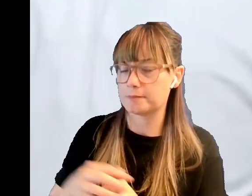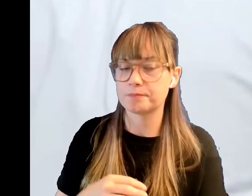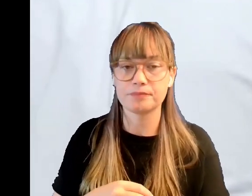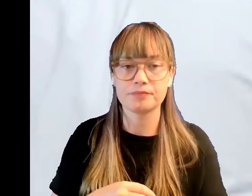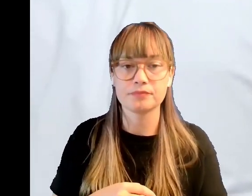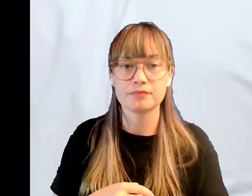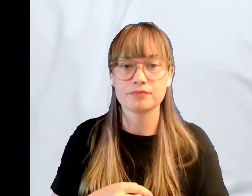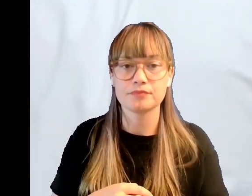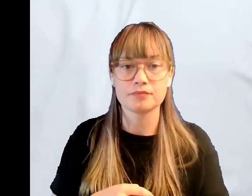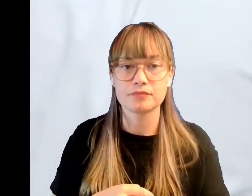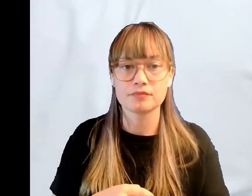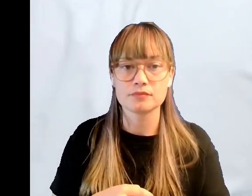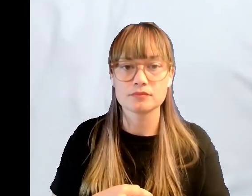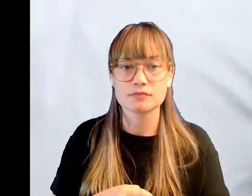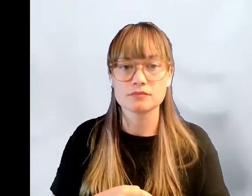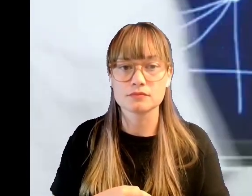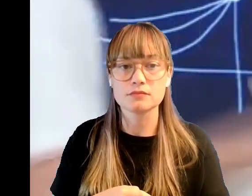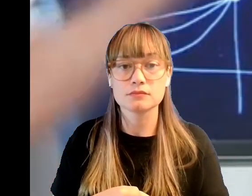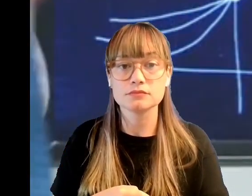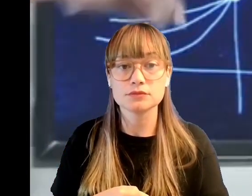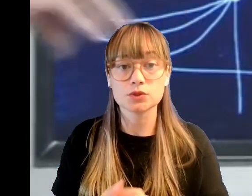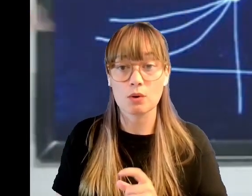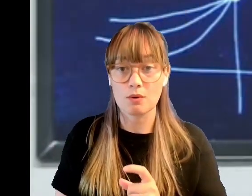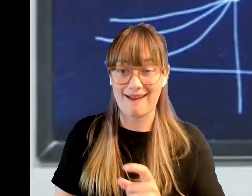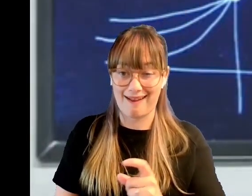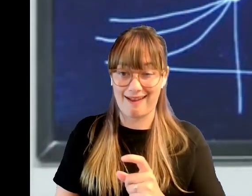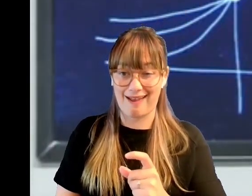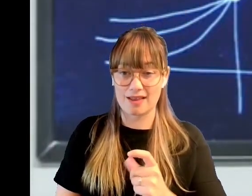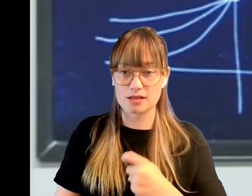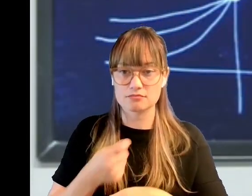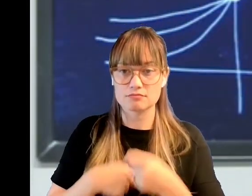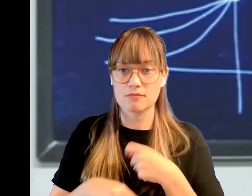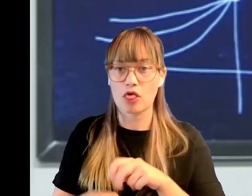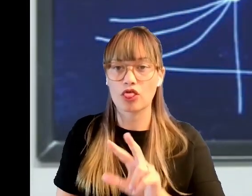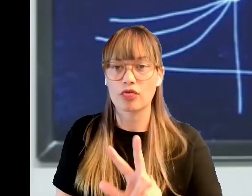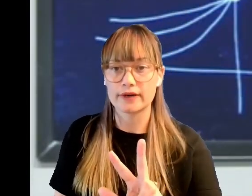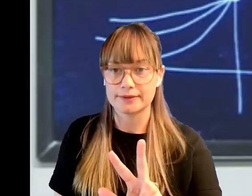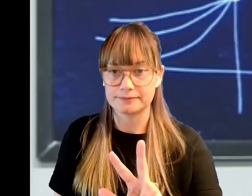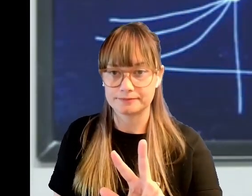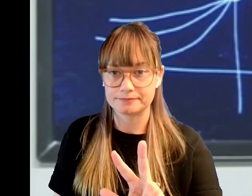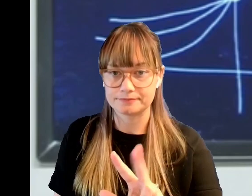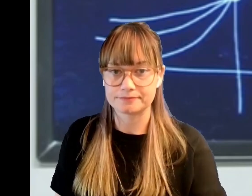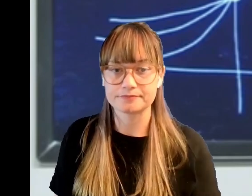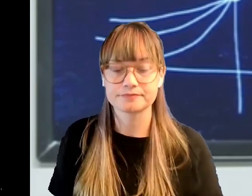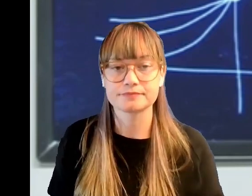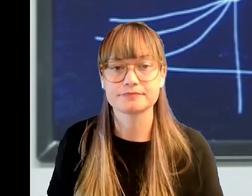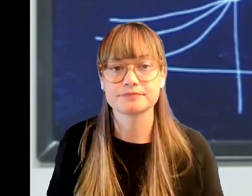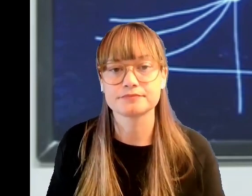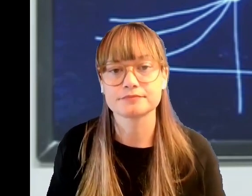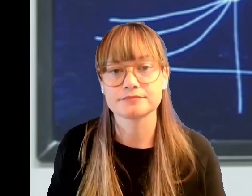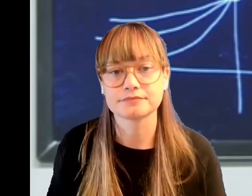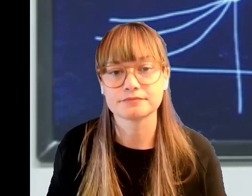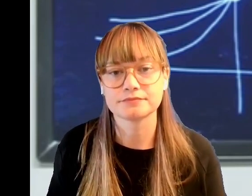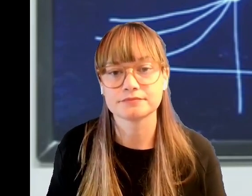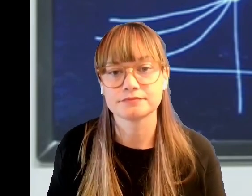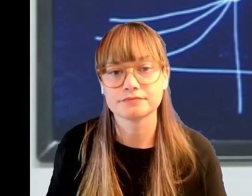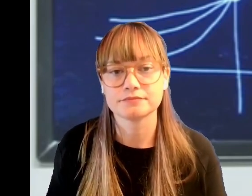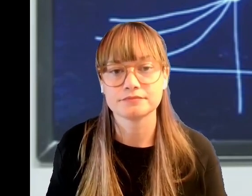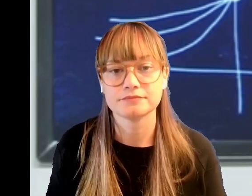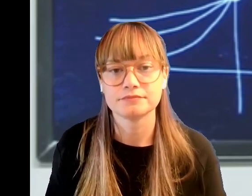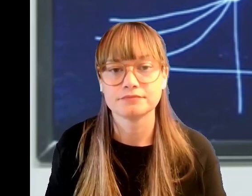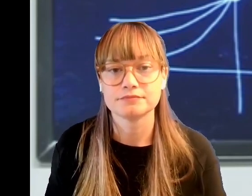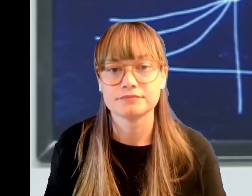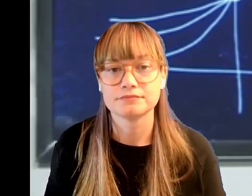let x be 3. Let's put 3 into this function machine like we talked about in a previous